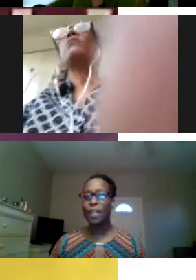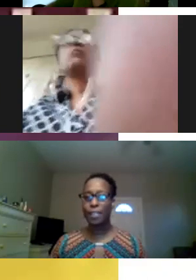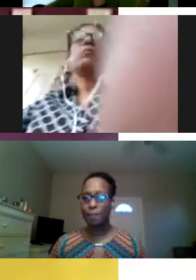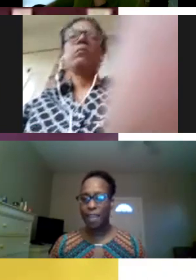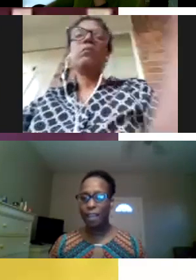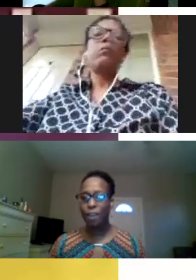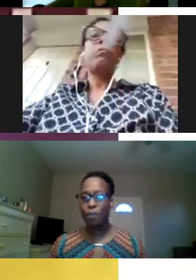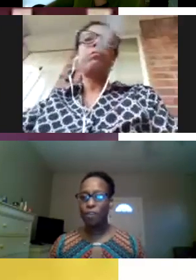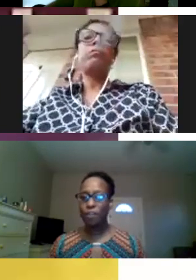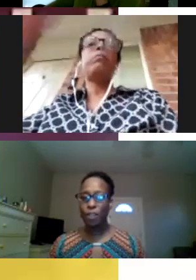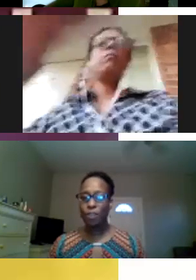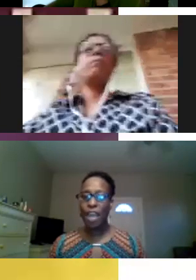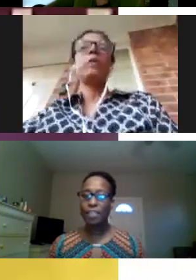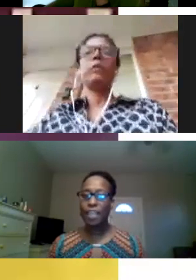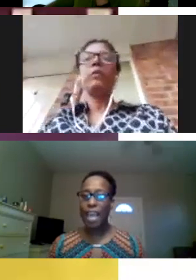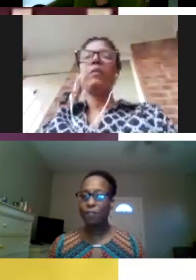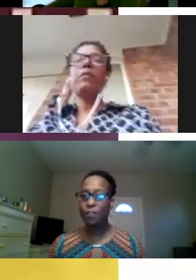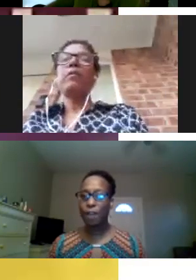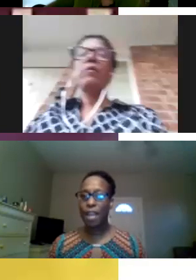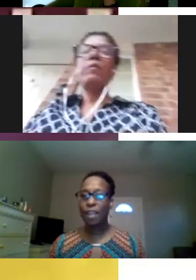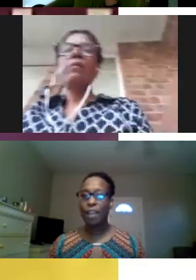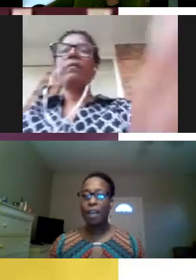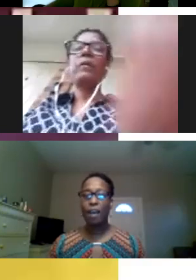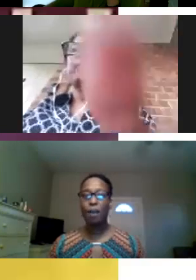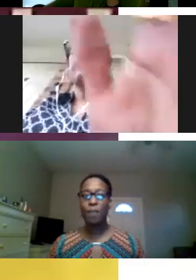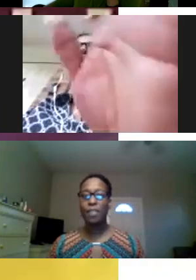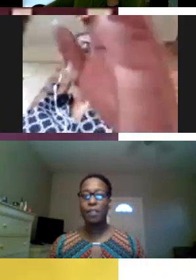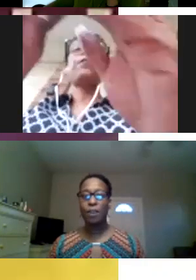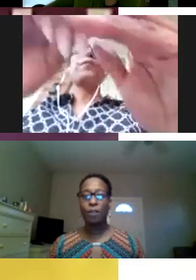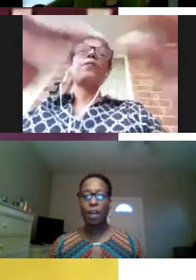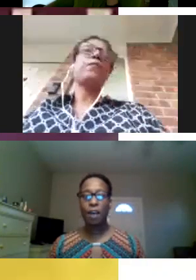your needs met when you actually have to, right?